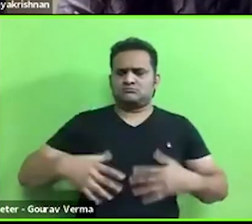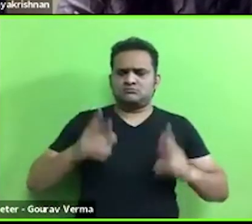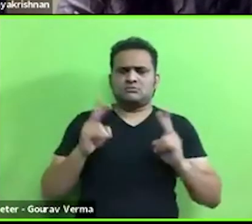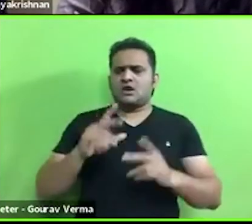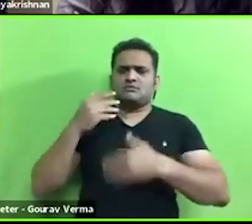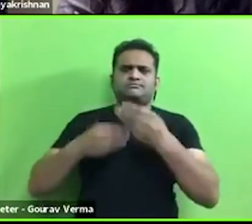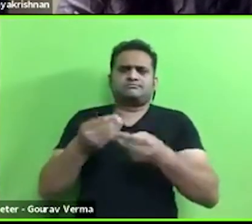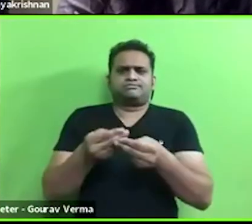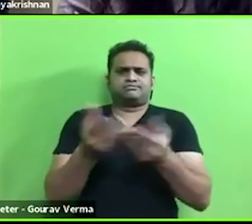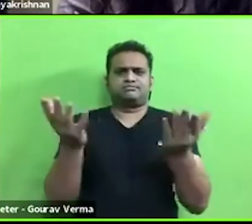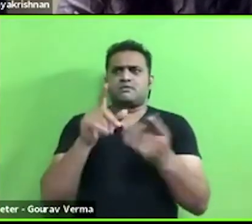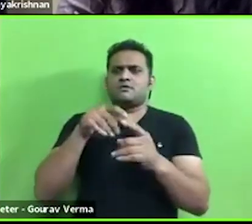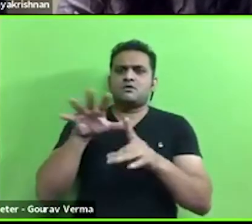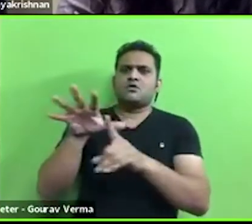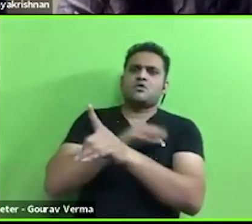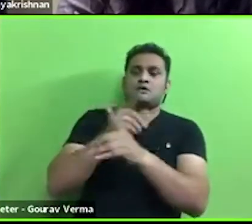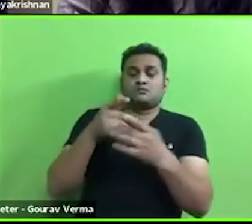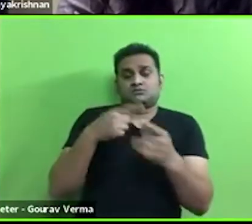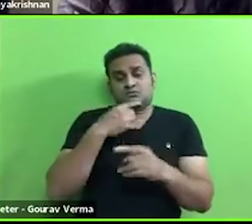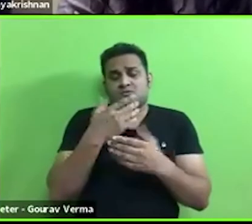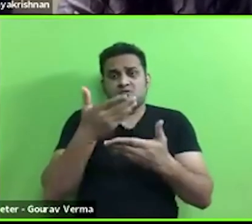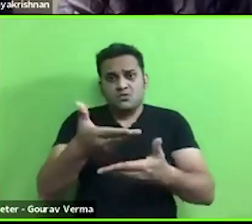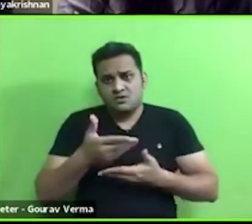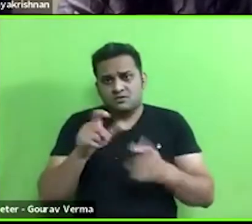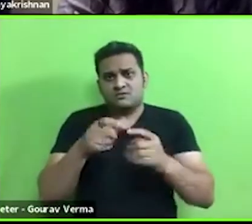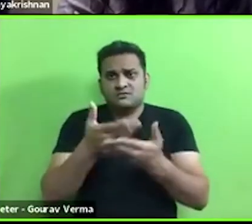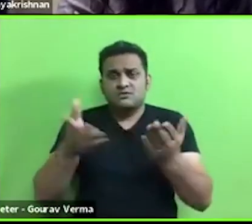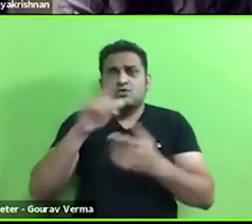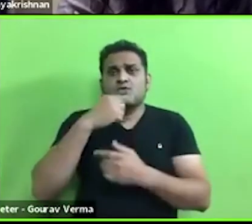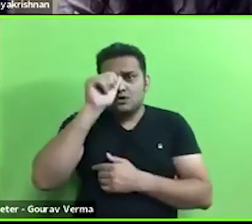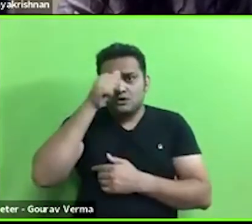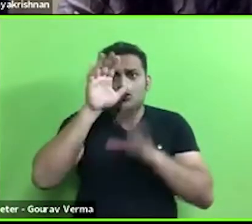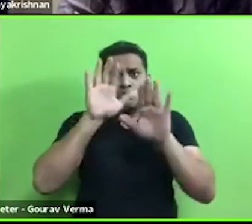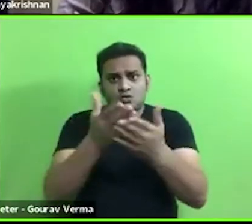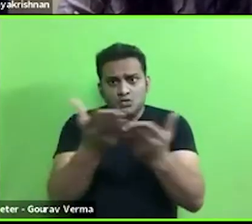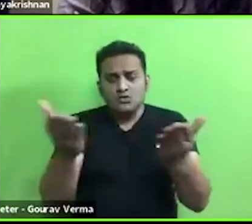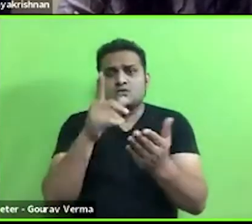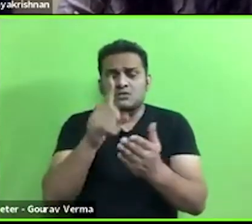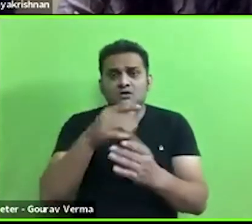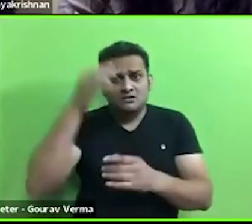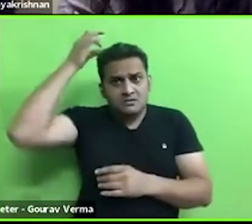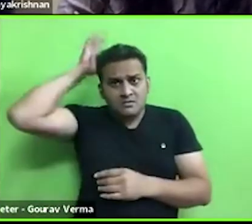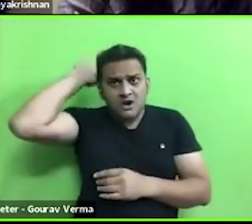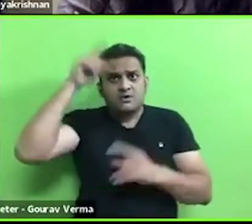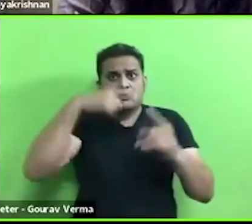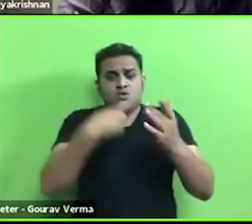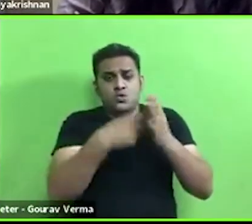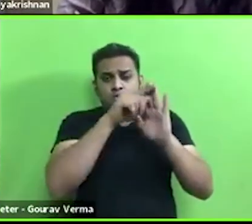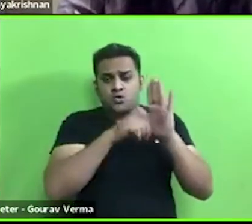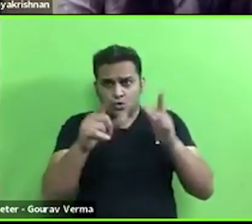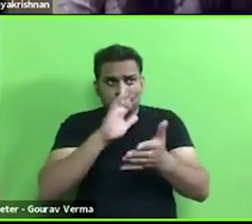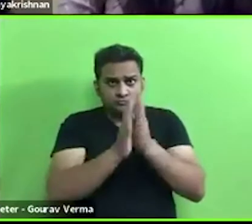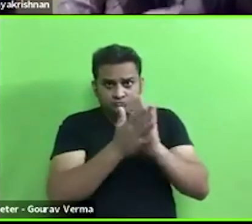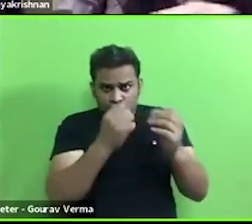it a response. And that's why I am welcoming people who are Hindus, but who want to challenge the Brahminic order within that. And not